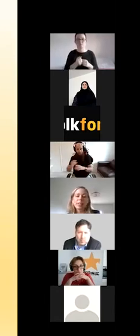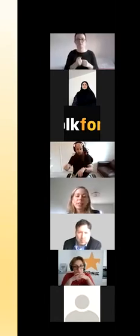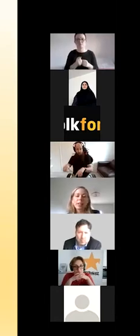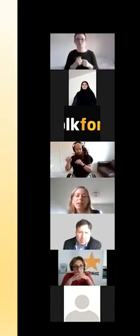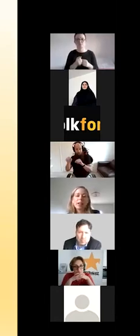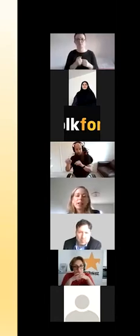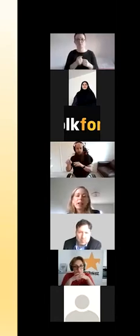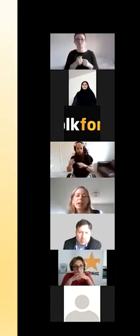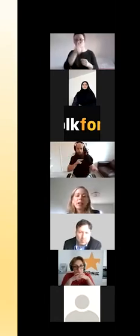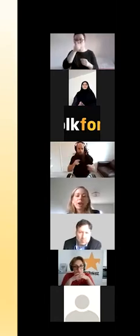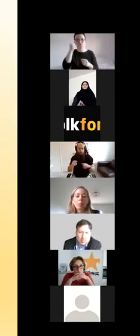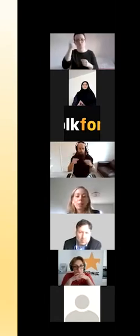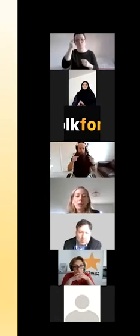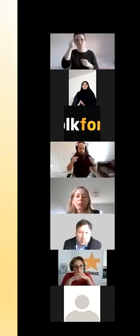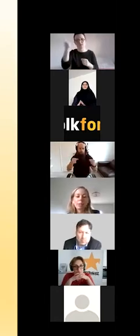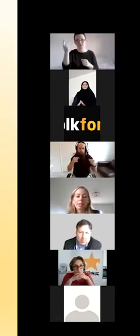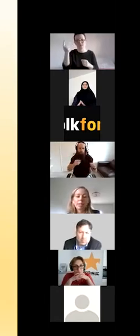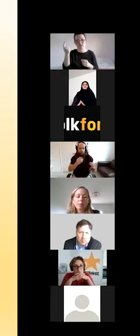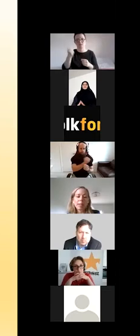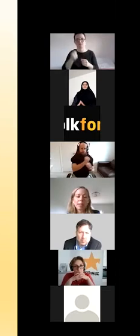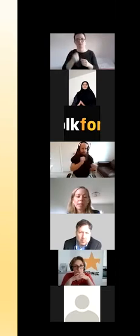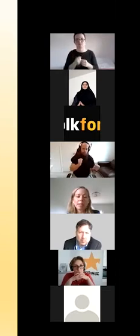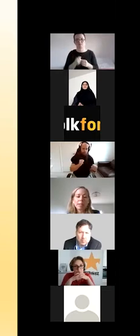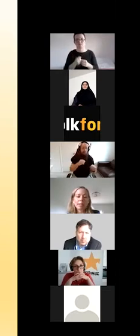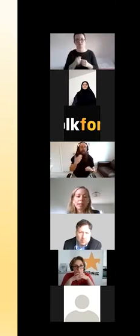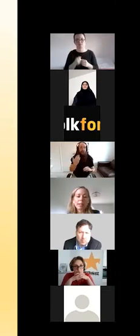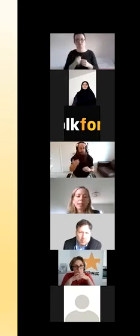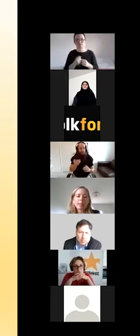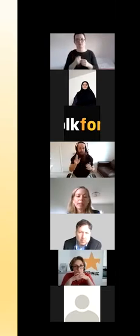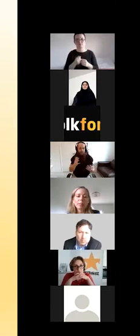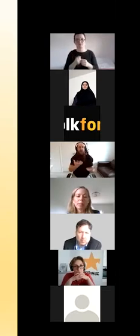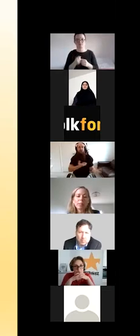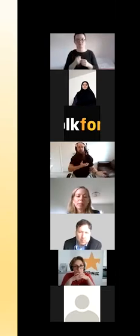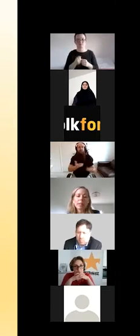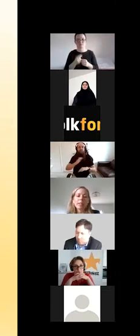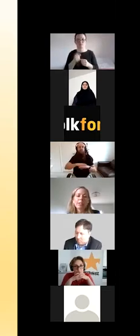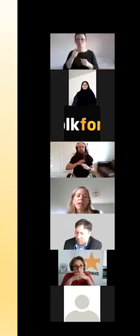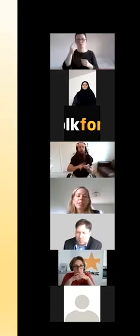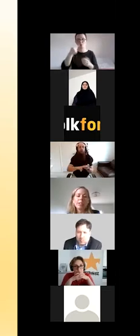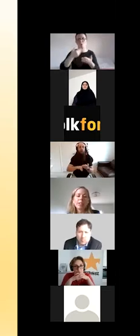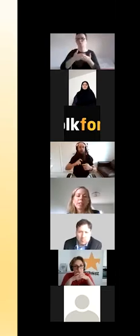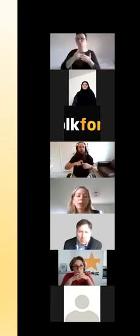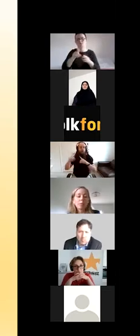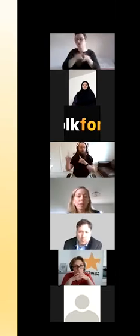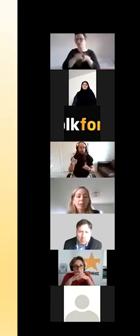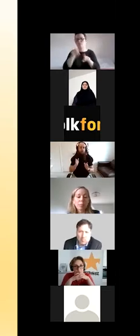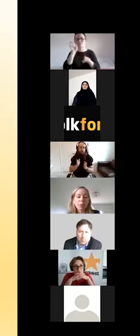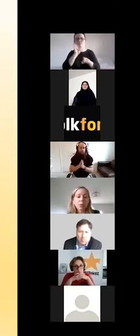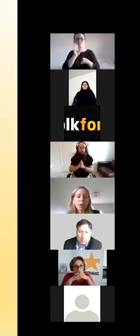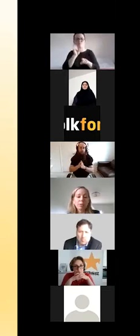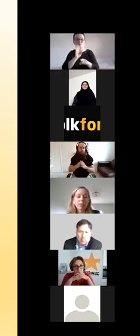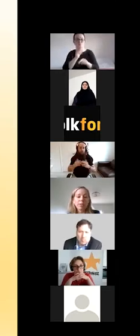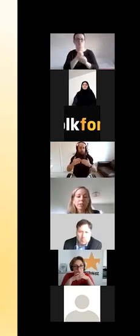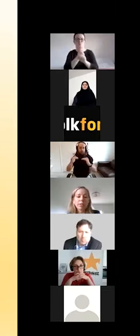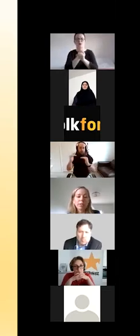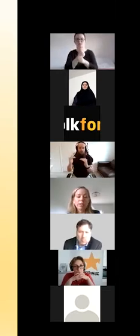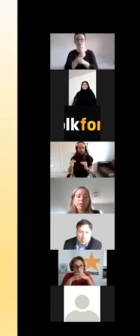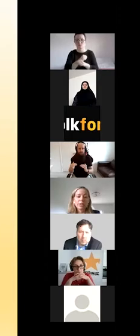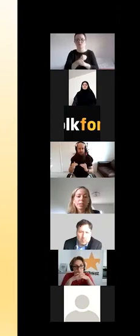of data on persons with disabilities. And this is specifically a challenge in conflict and